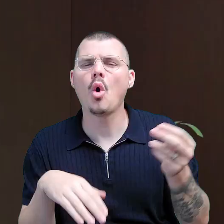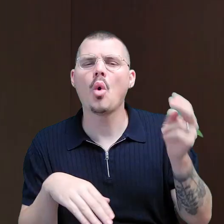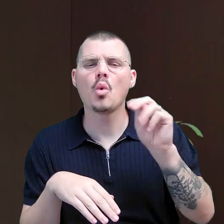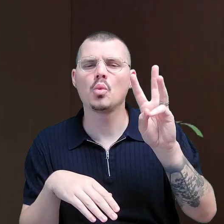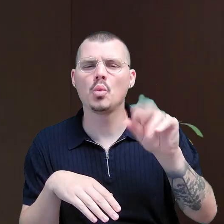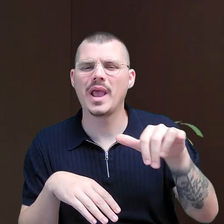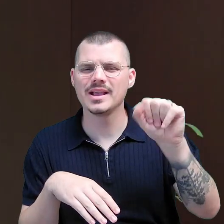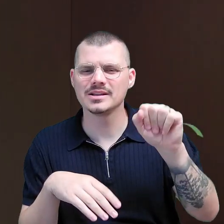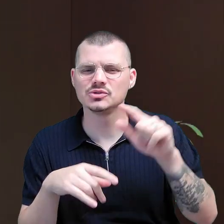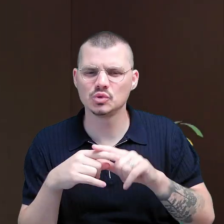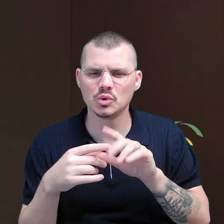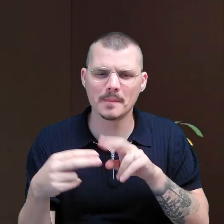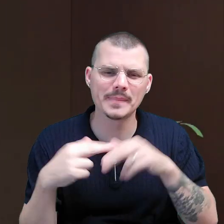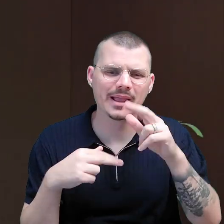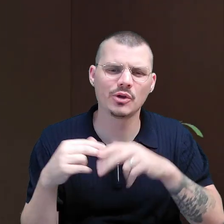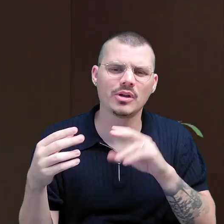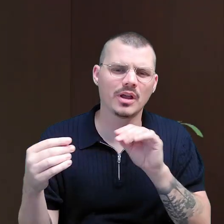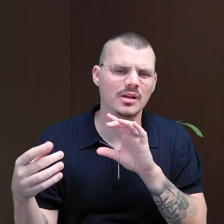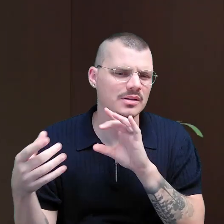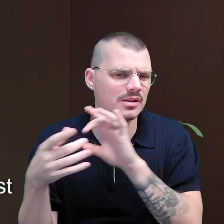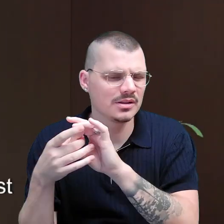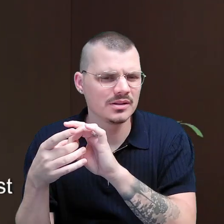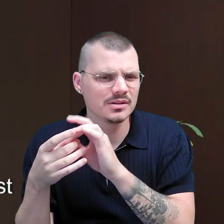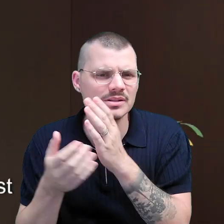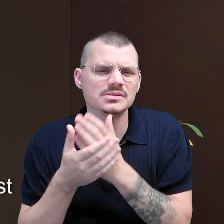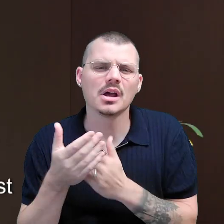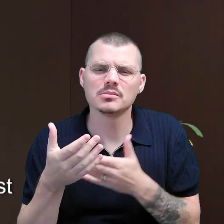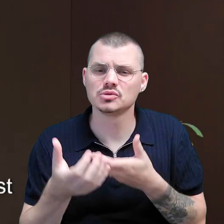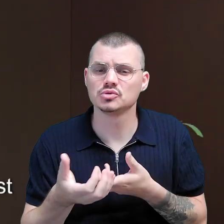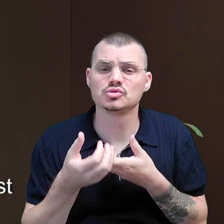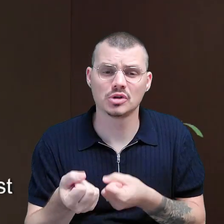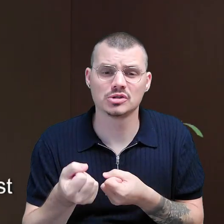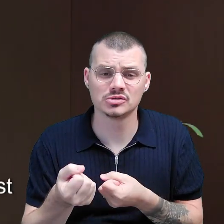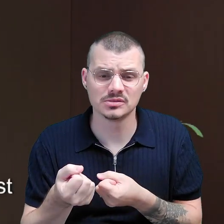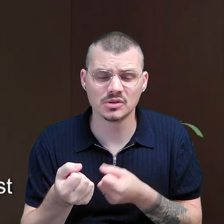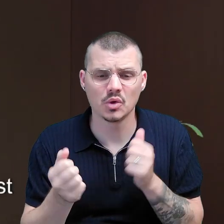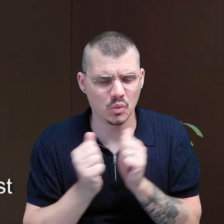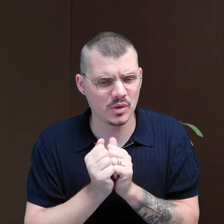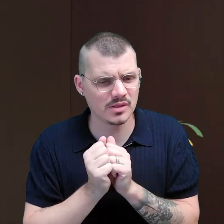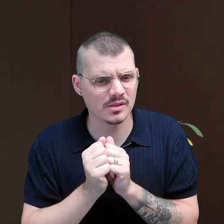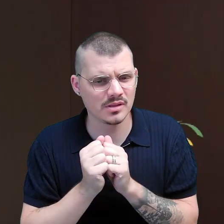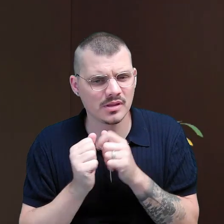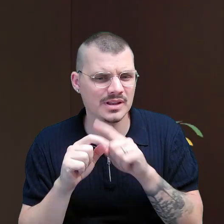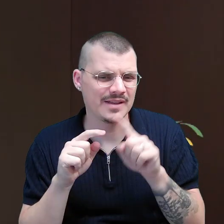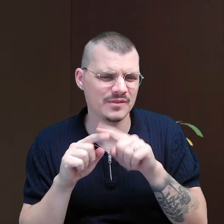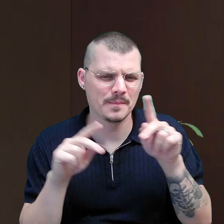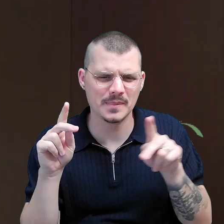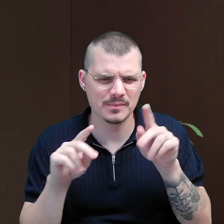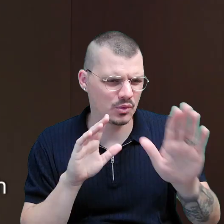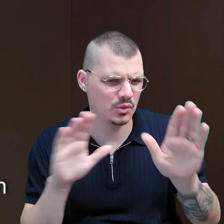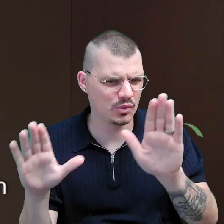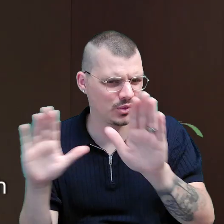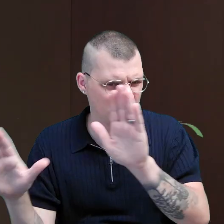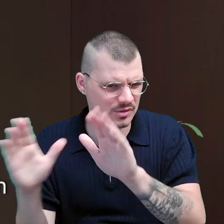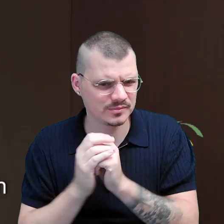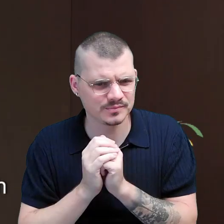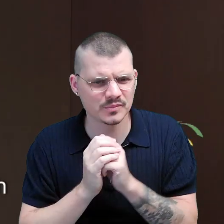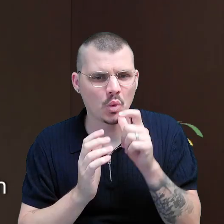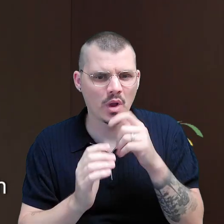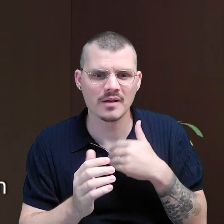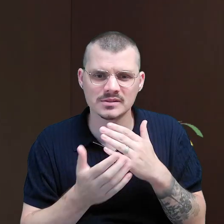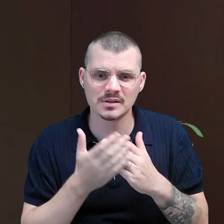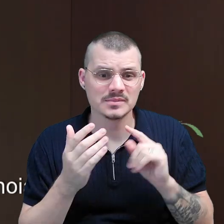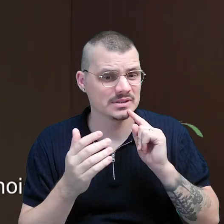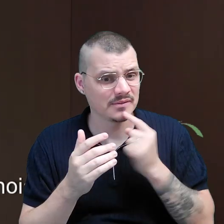found your own ways to get there and develop at least a modicum of trust with different kinds of people you